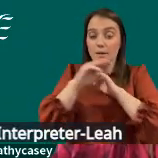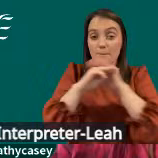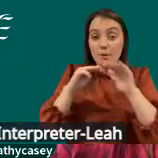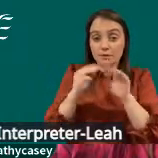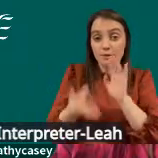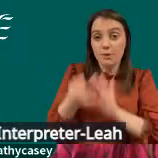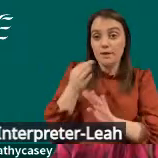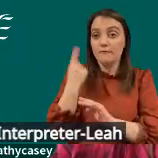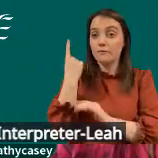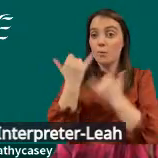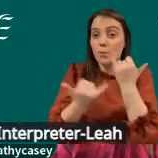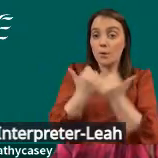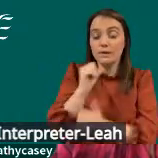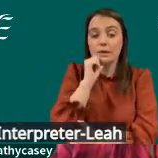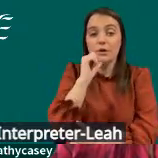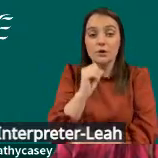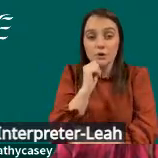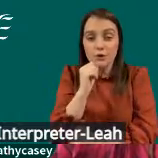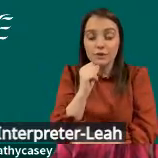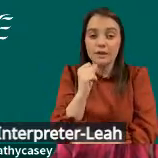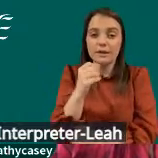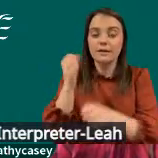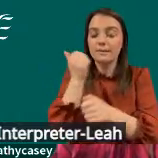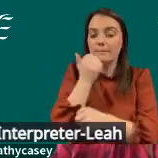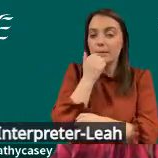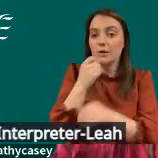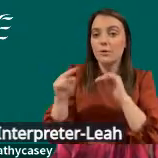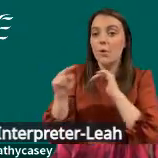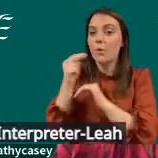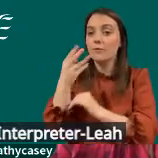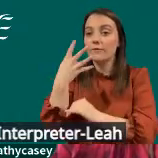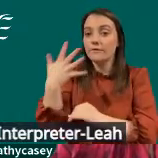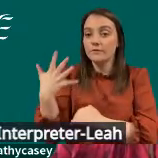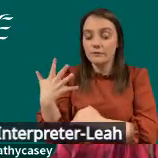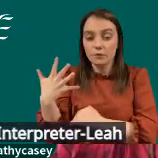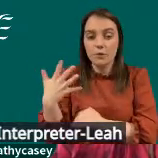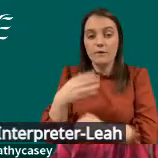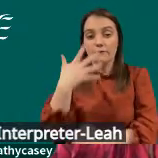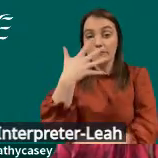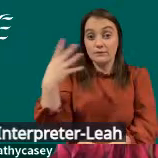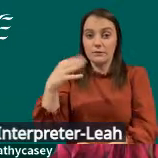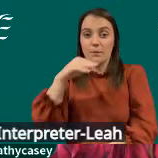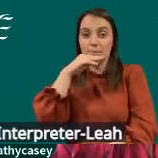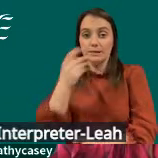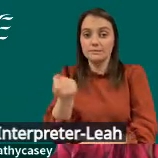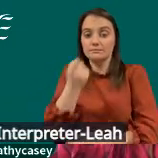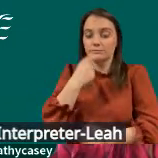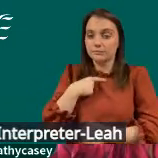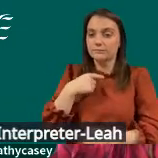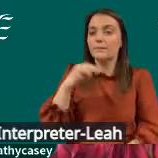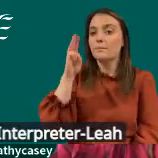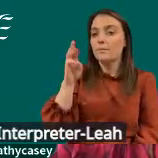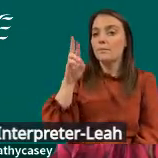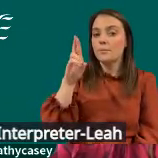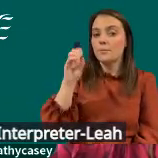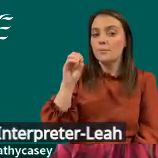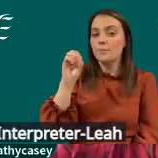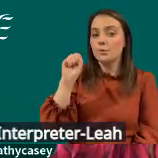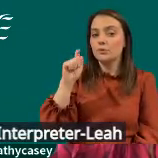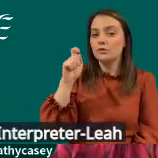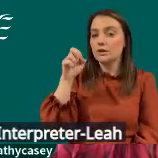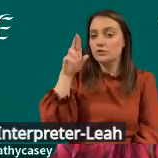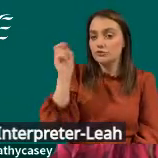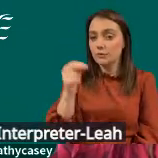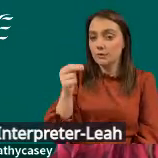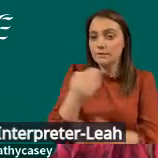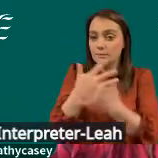year, or if we're over 54, then we take progesterone continuously. We usually try and use the most natural progesterone,